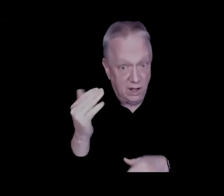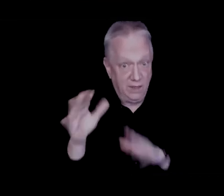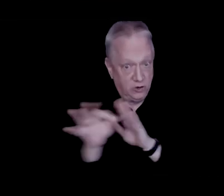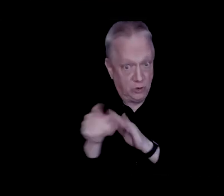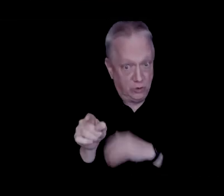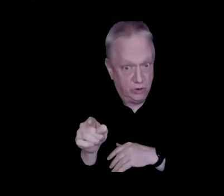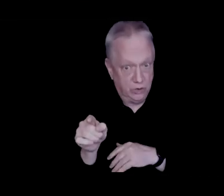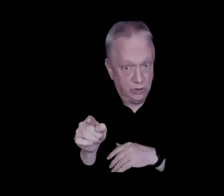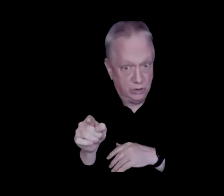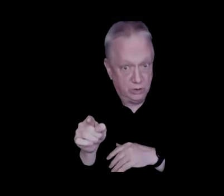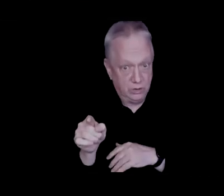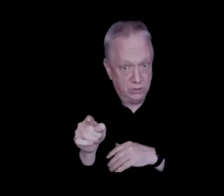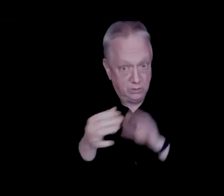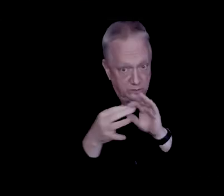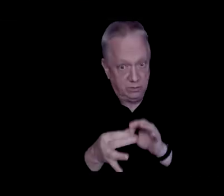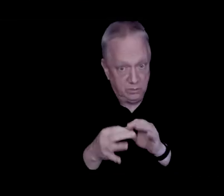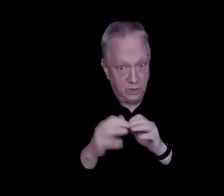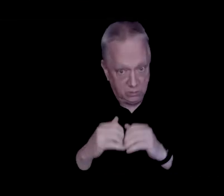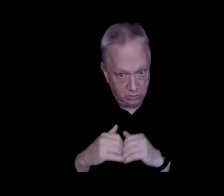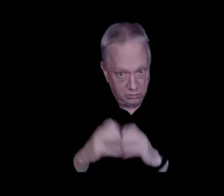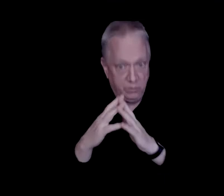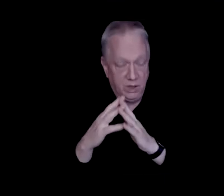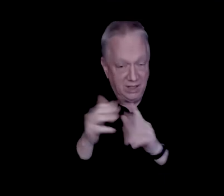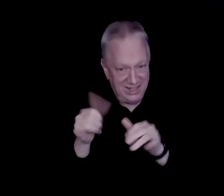so to rebuild the town, because she is an